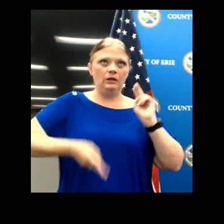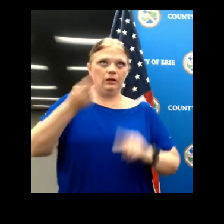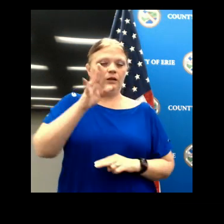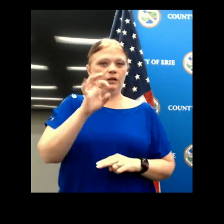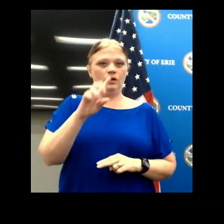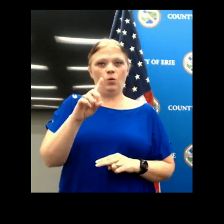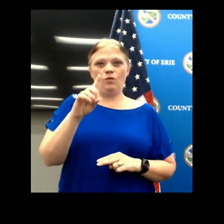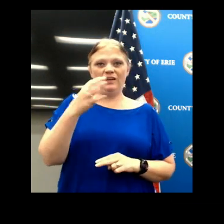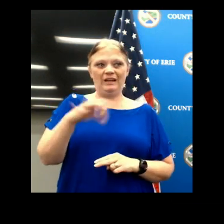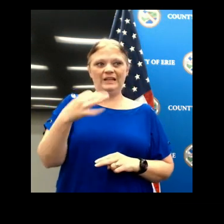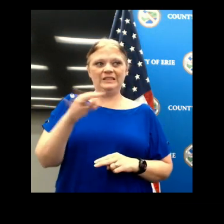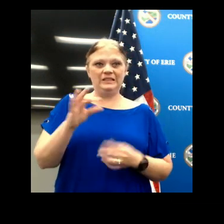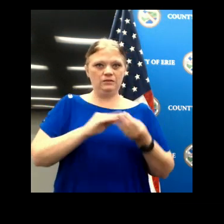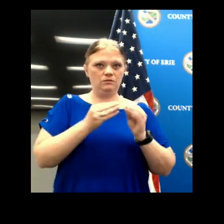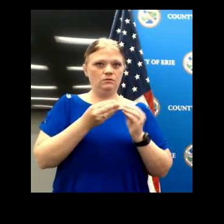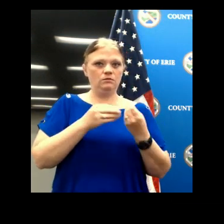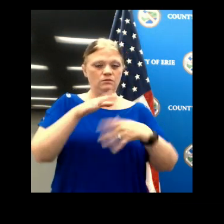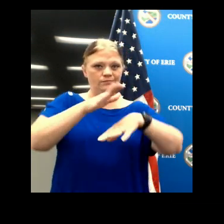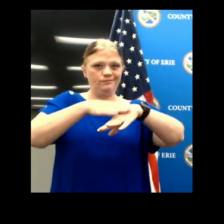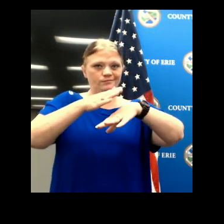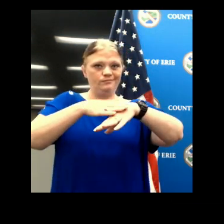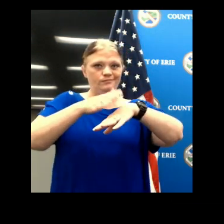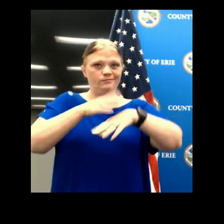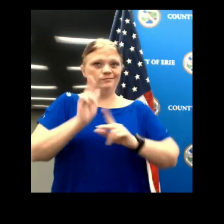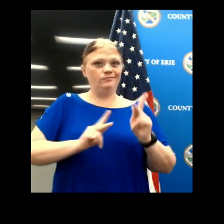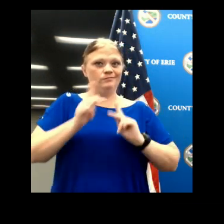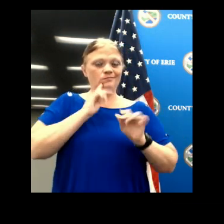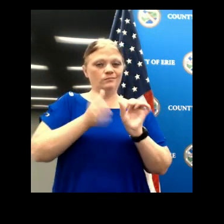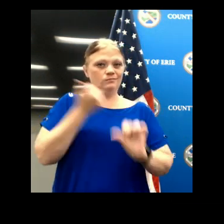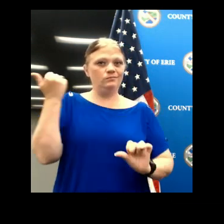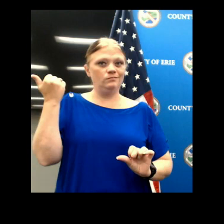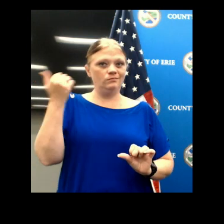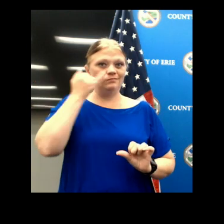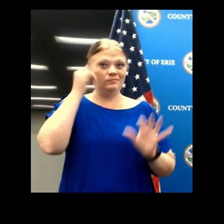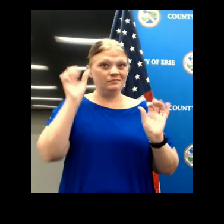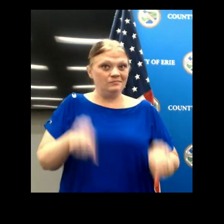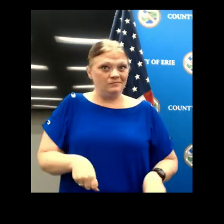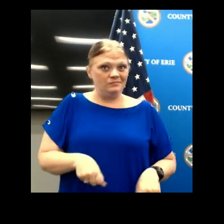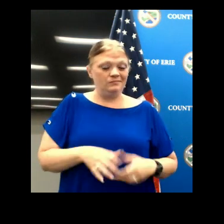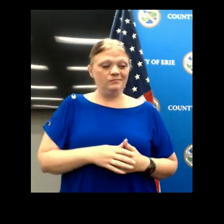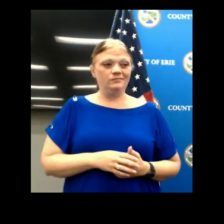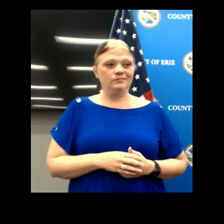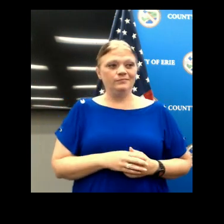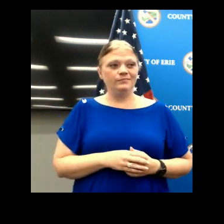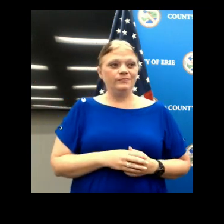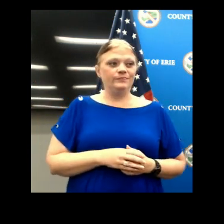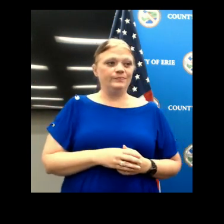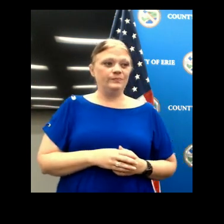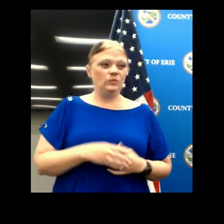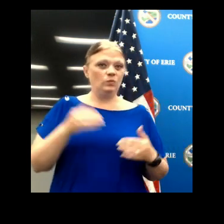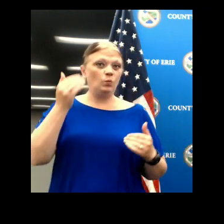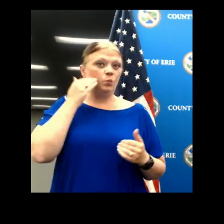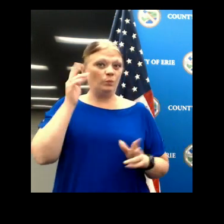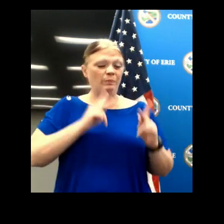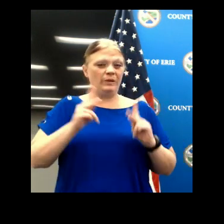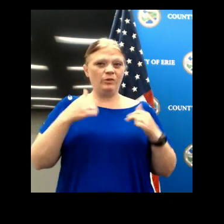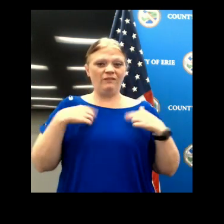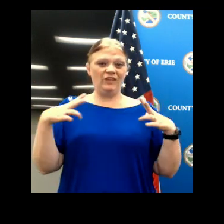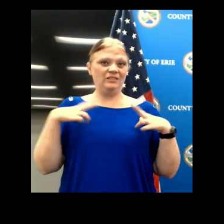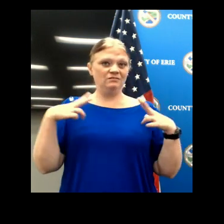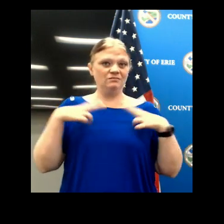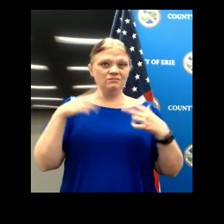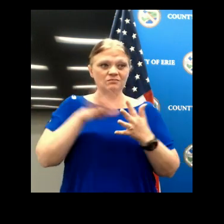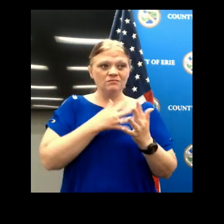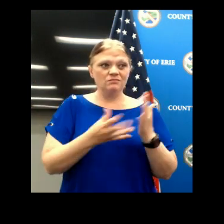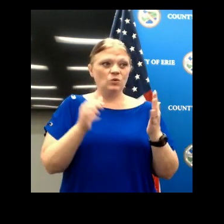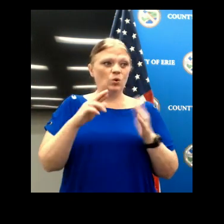COVID-19 rates that we really want to warn people to try to avoid if they can. We know that people have vacations scheduled, or they